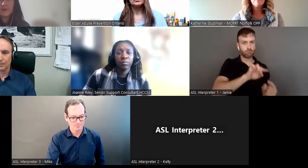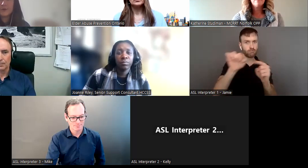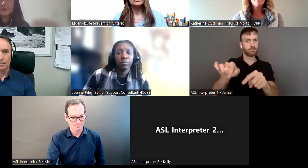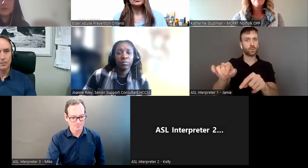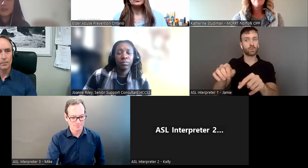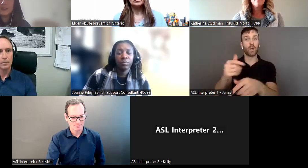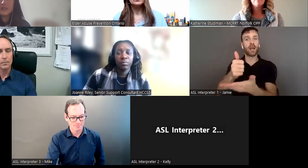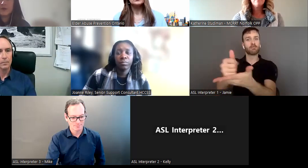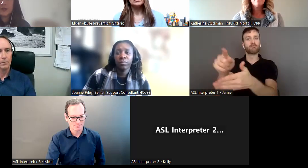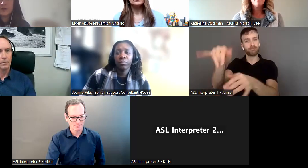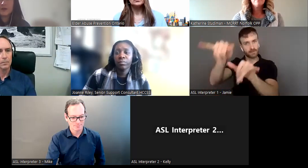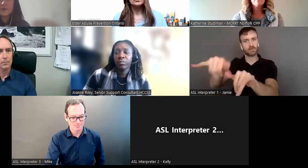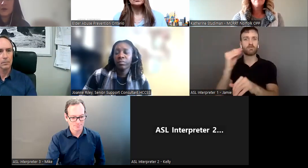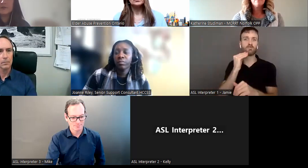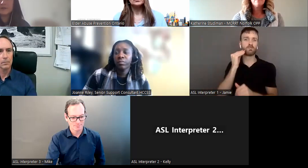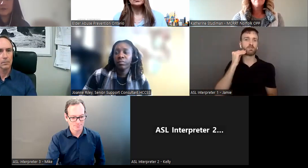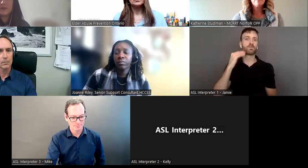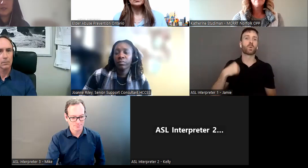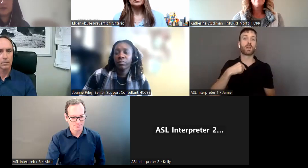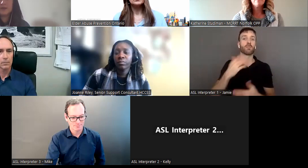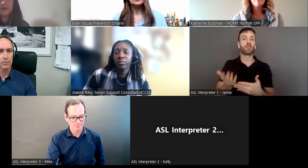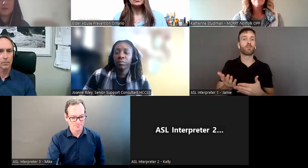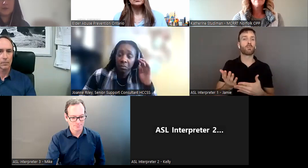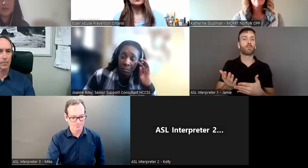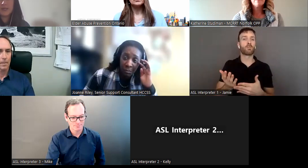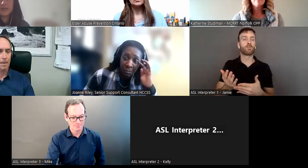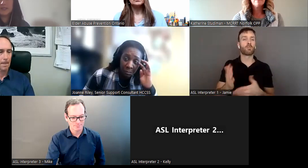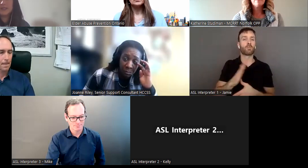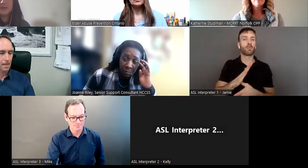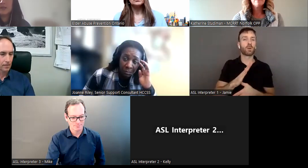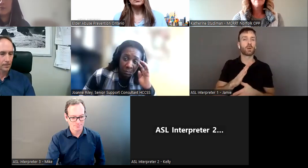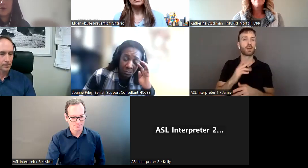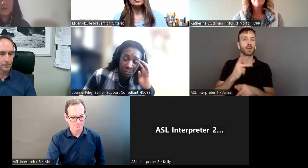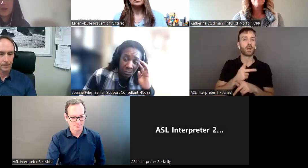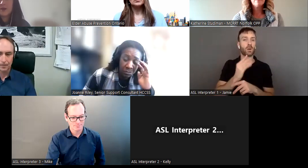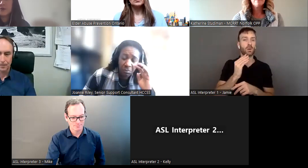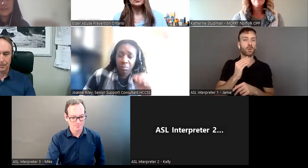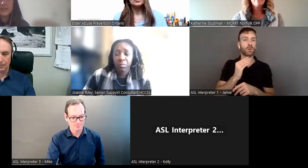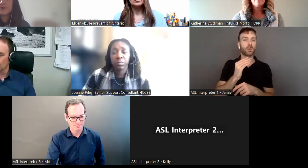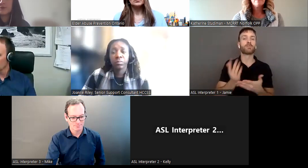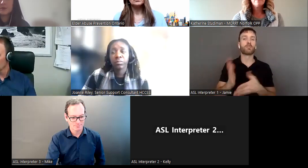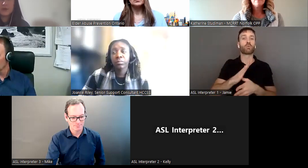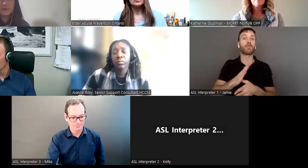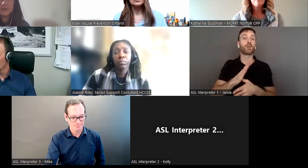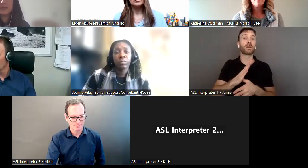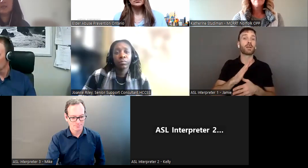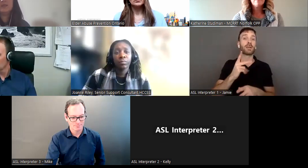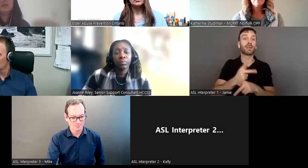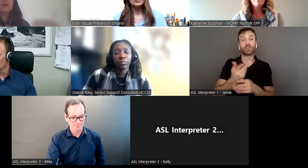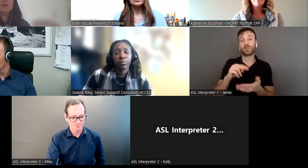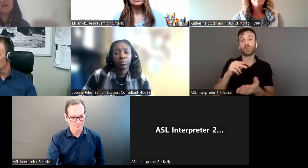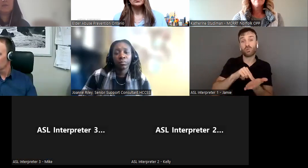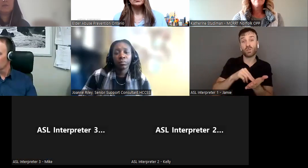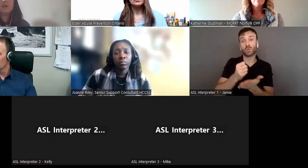primary care at home in our area in Guelph, so we can try to connect, primary care nursing or social work